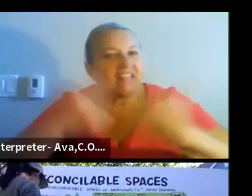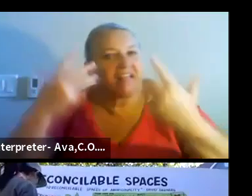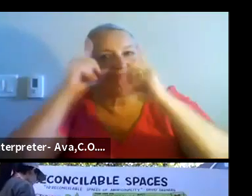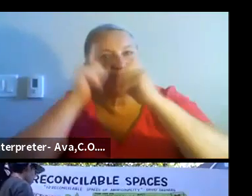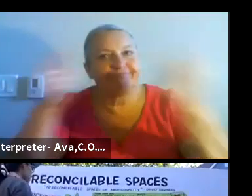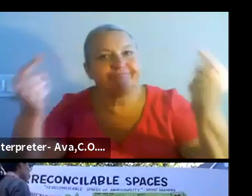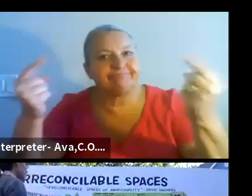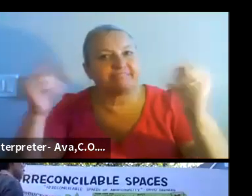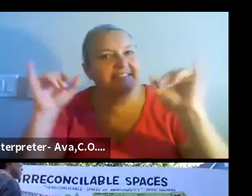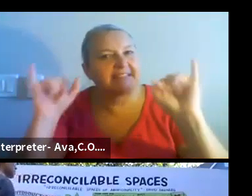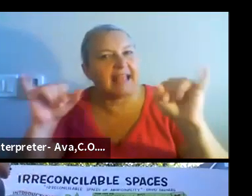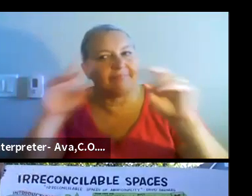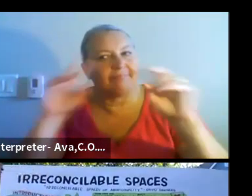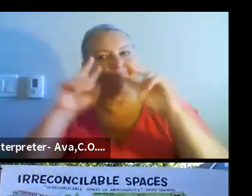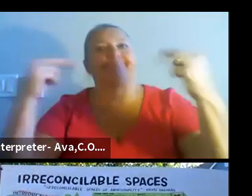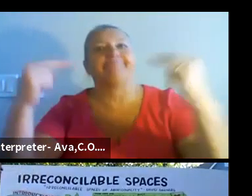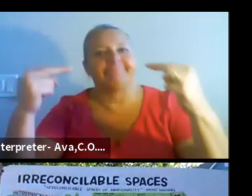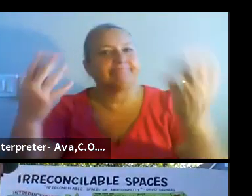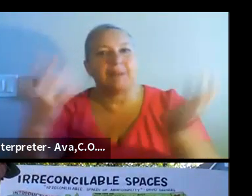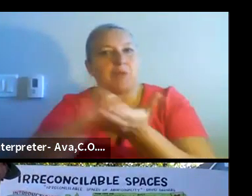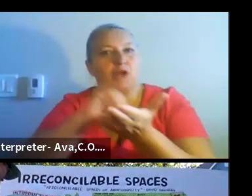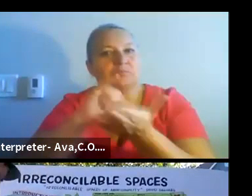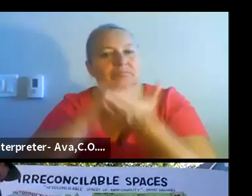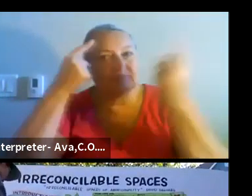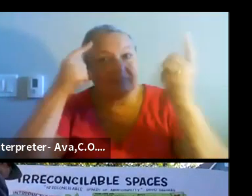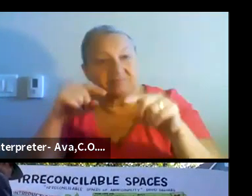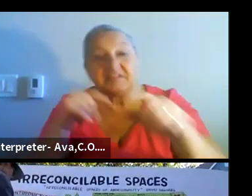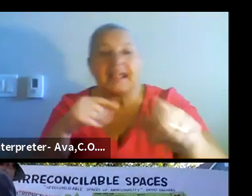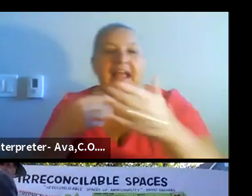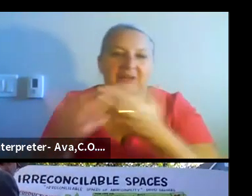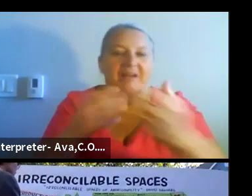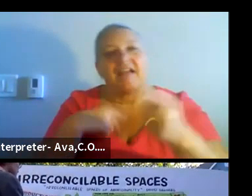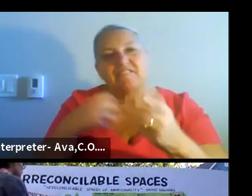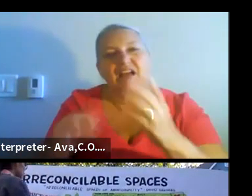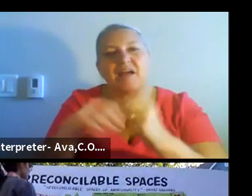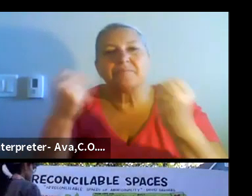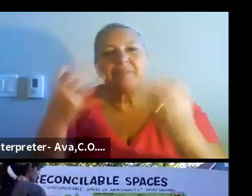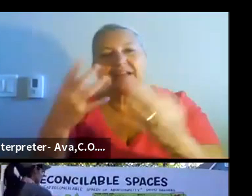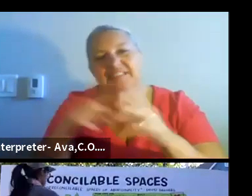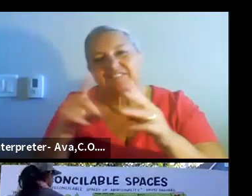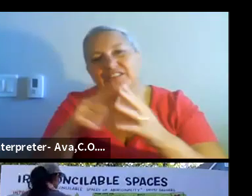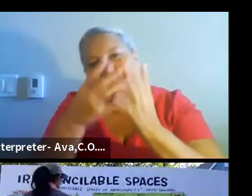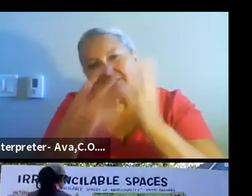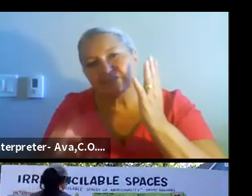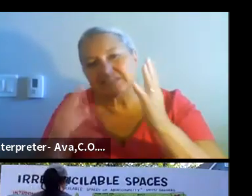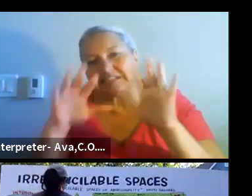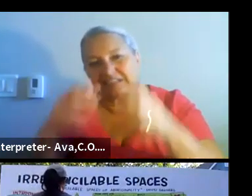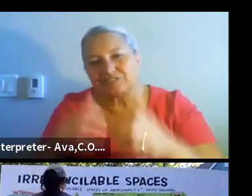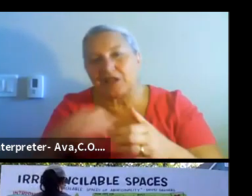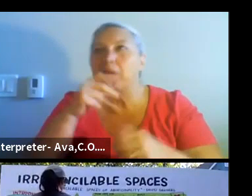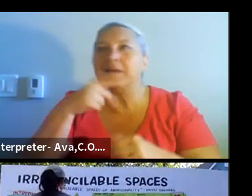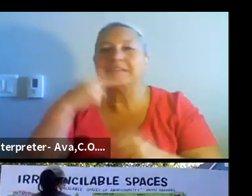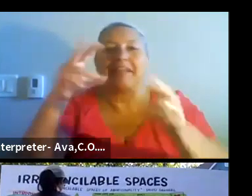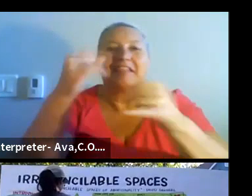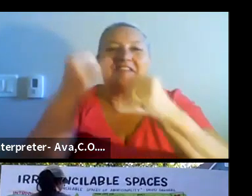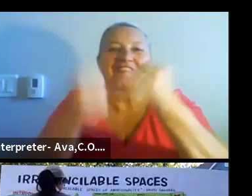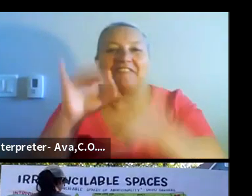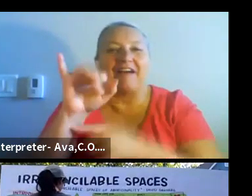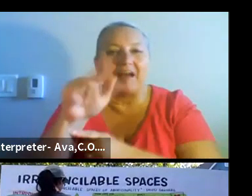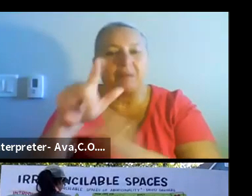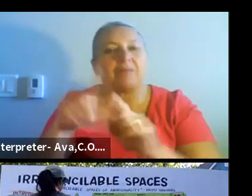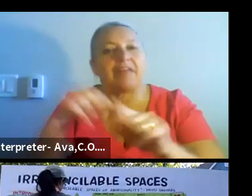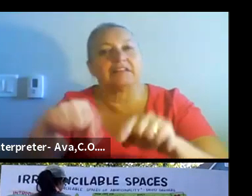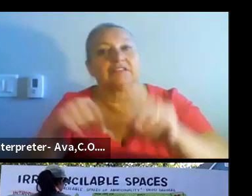but we're hoping to add a few more sessions, so I shouldn't have called it final. I'll call it the fourth session in our series, to